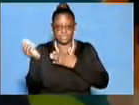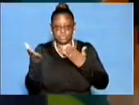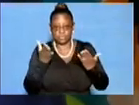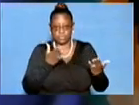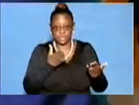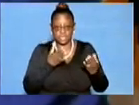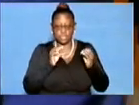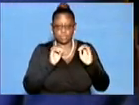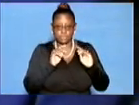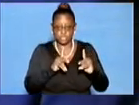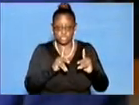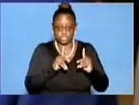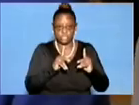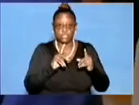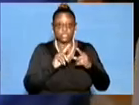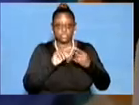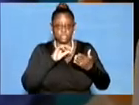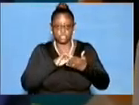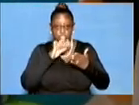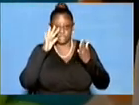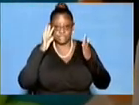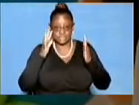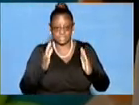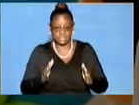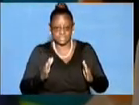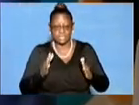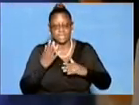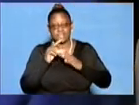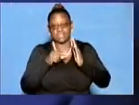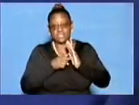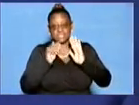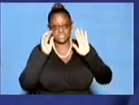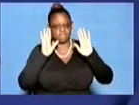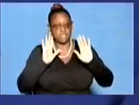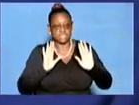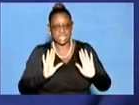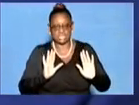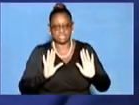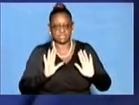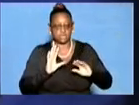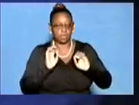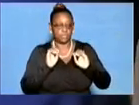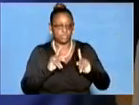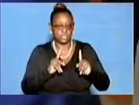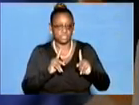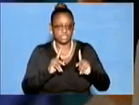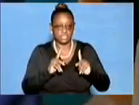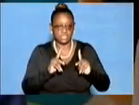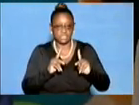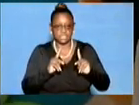the opportunities to our students. And I think this is a fantastic opportunity. NAD has done